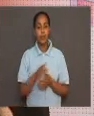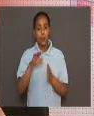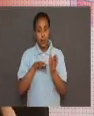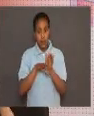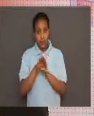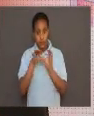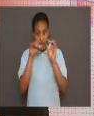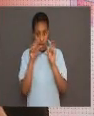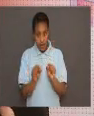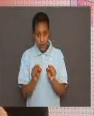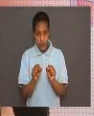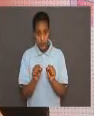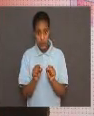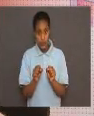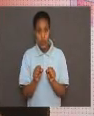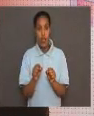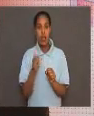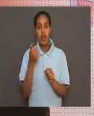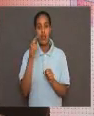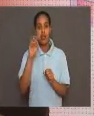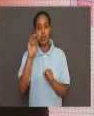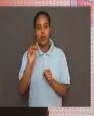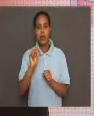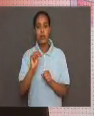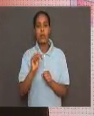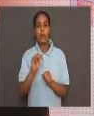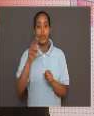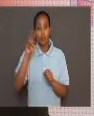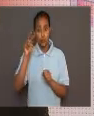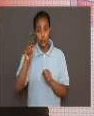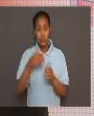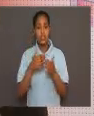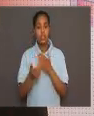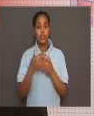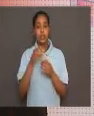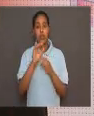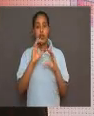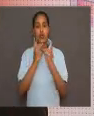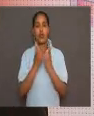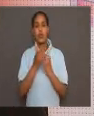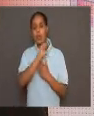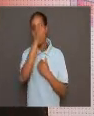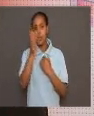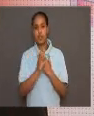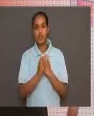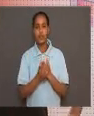Bacteria are able to fix atmospheric nitrogen easily at room temperature.